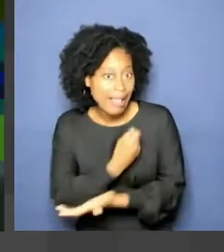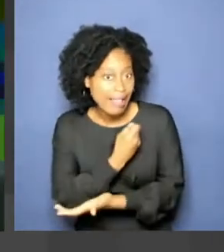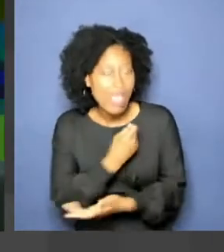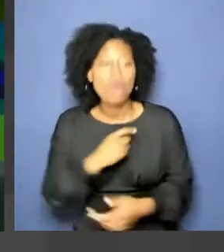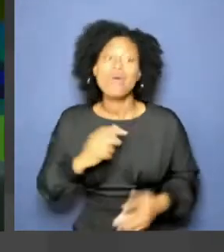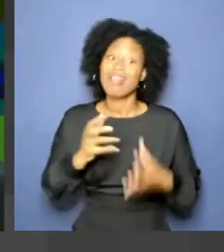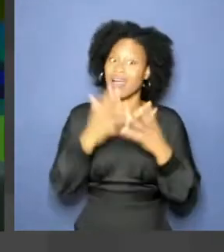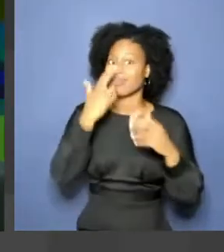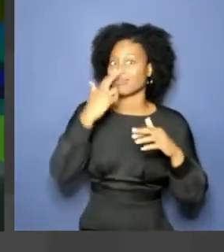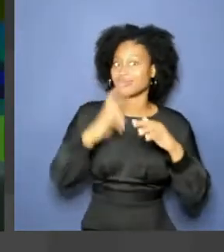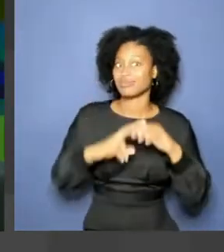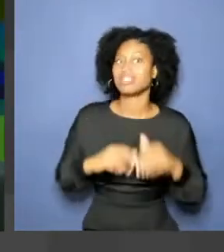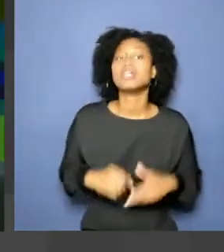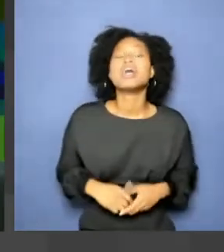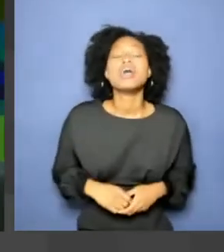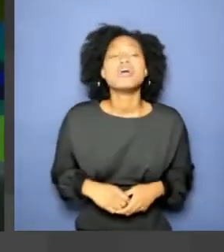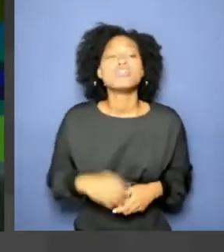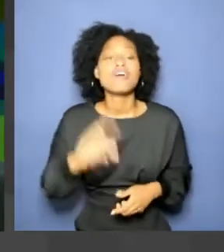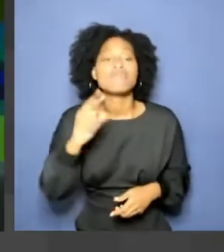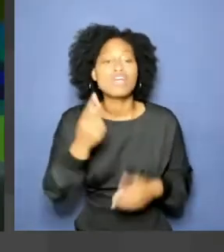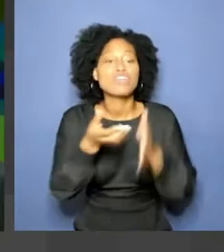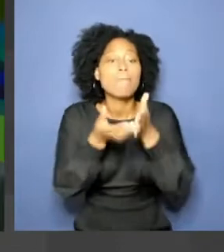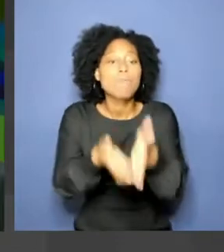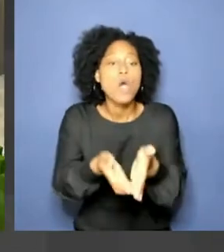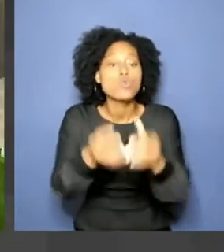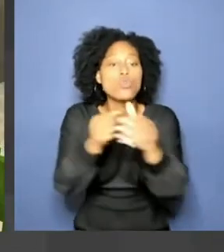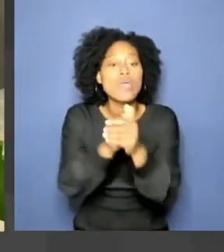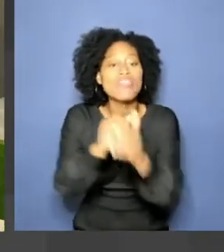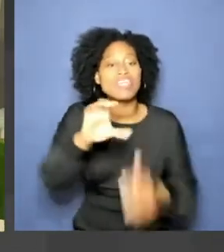The first of which is the boat with the chest in it.